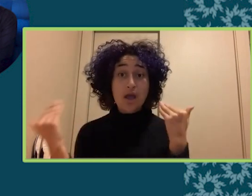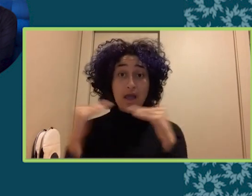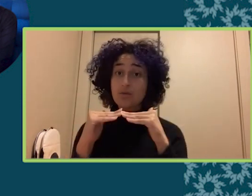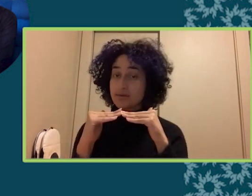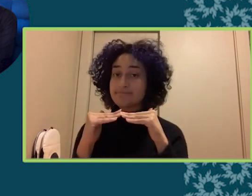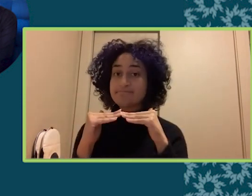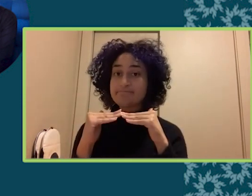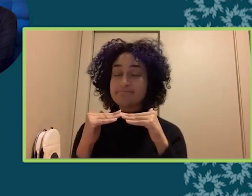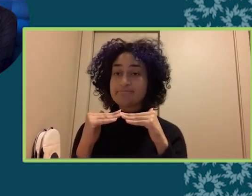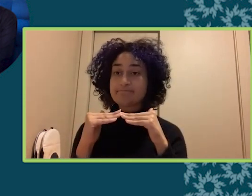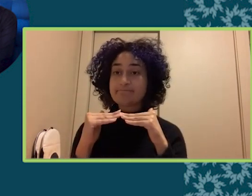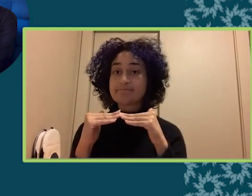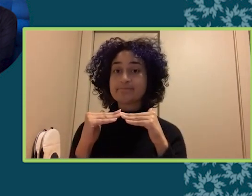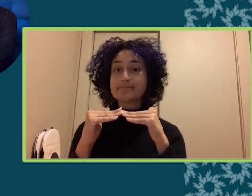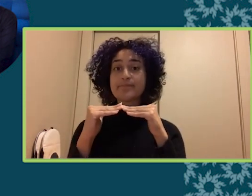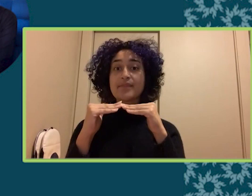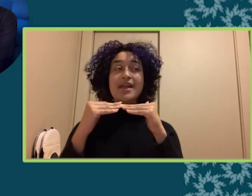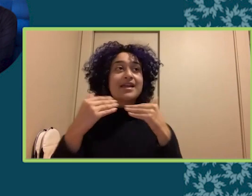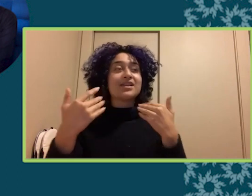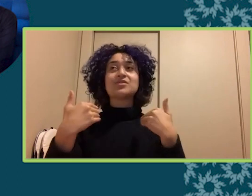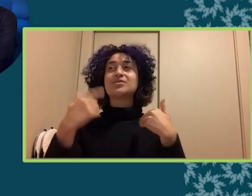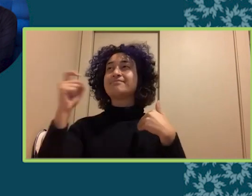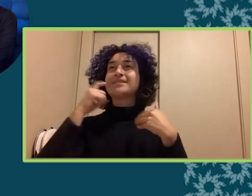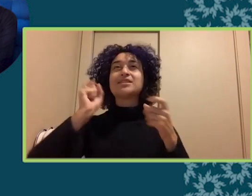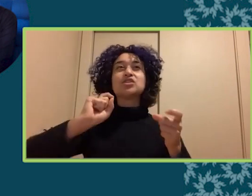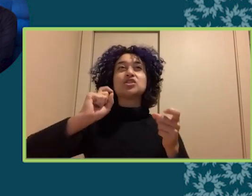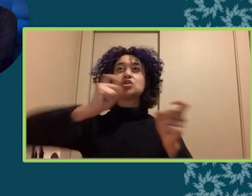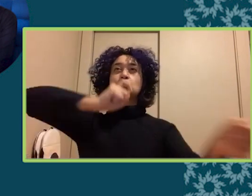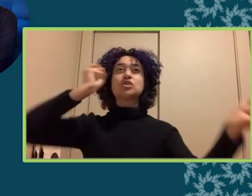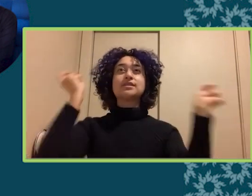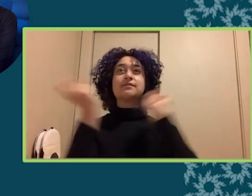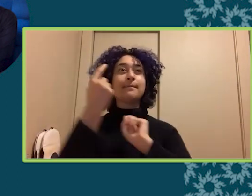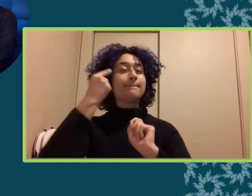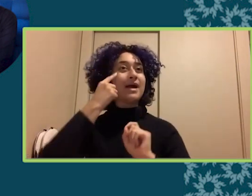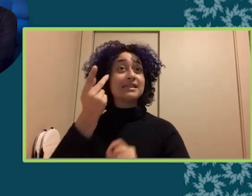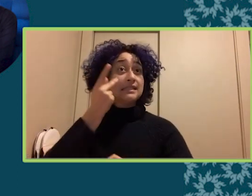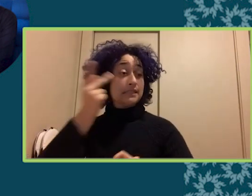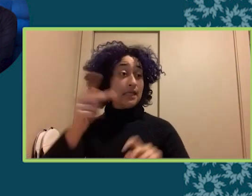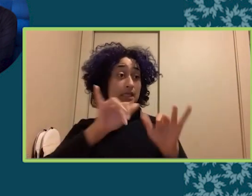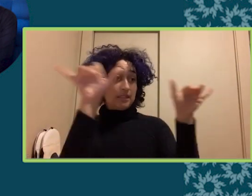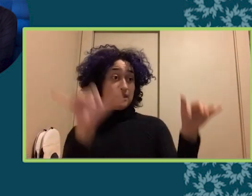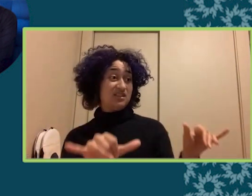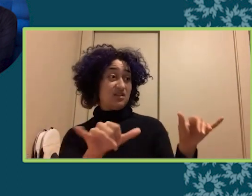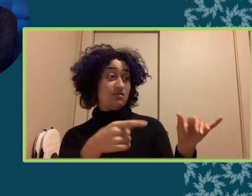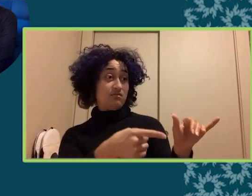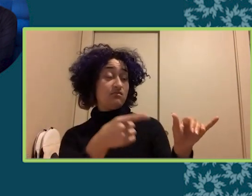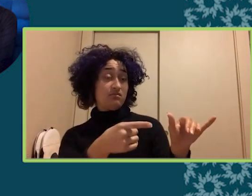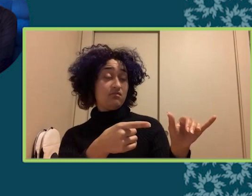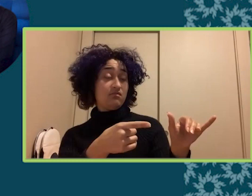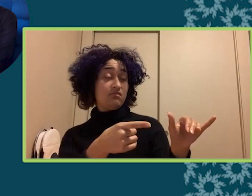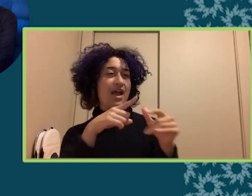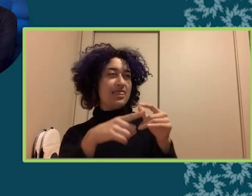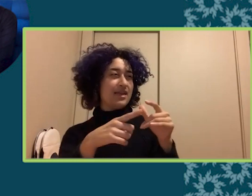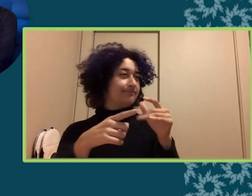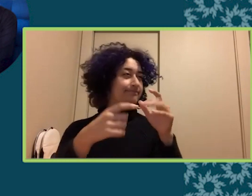takes a monumental shift in mindset, first to even be able to see the system, then to be able to articulate